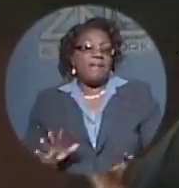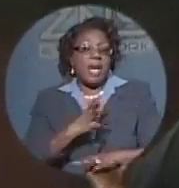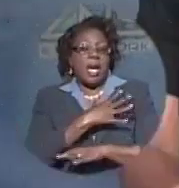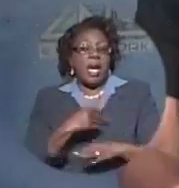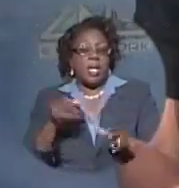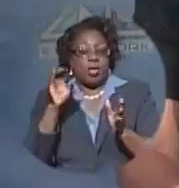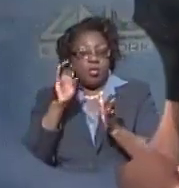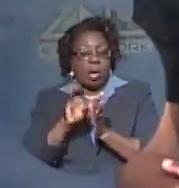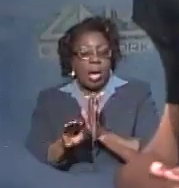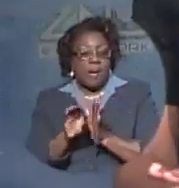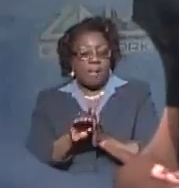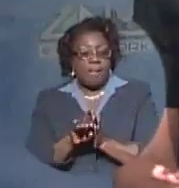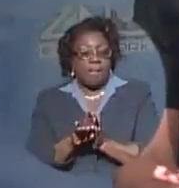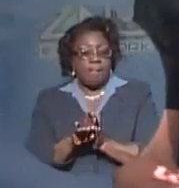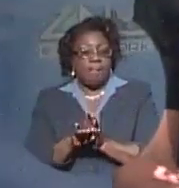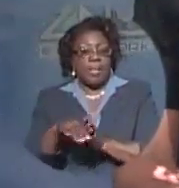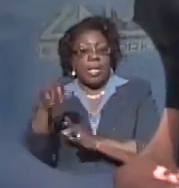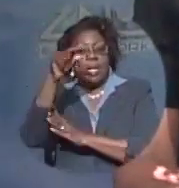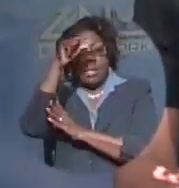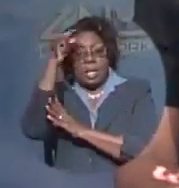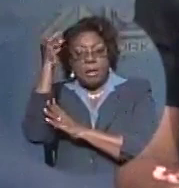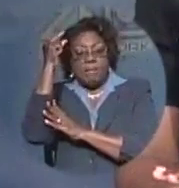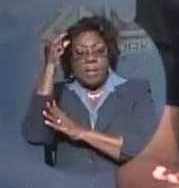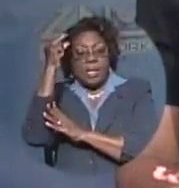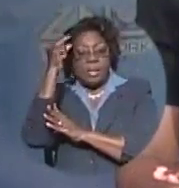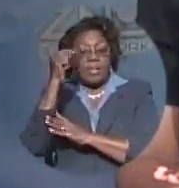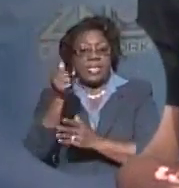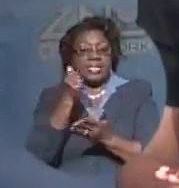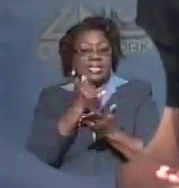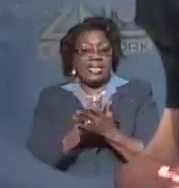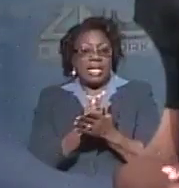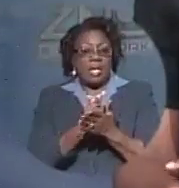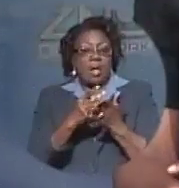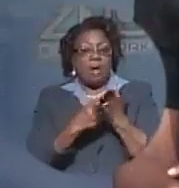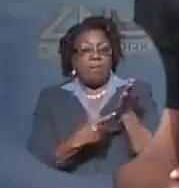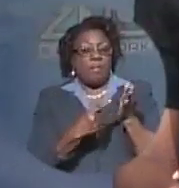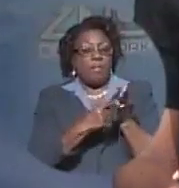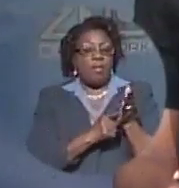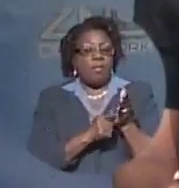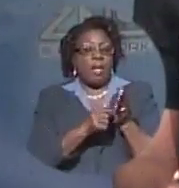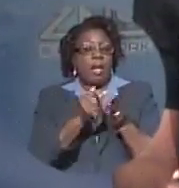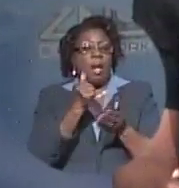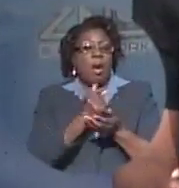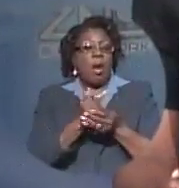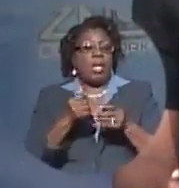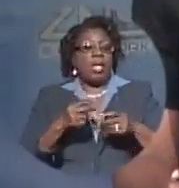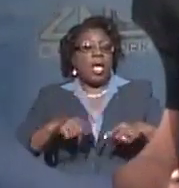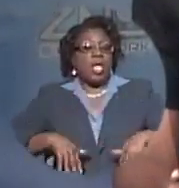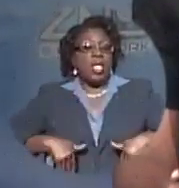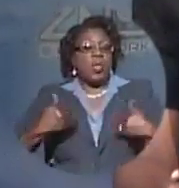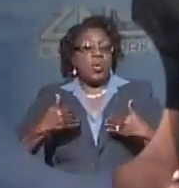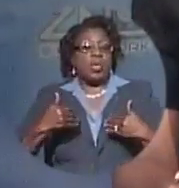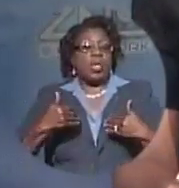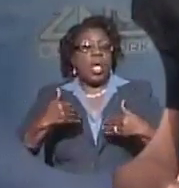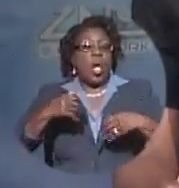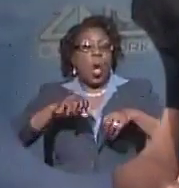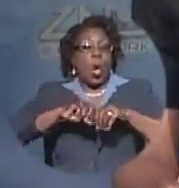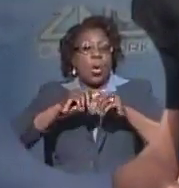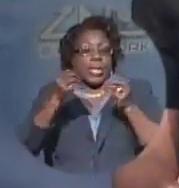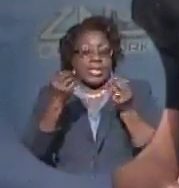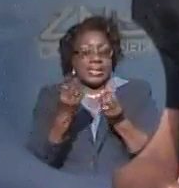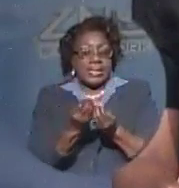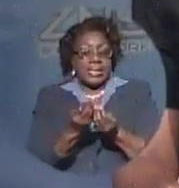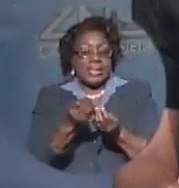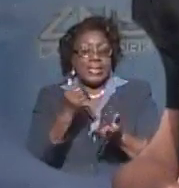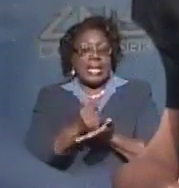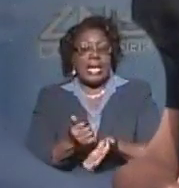News. The government has placed its seal of approval on a youth organization that has transformed the lives of hundreds of young people over